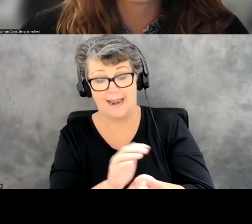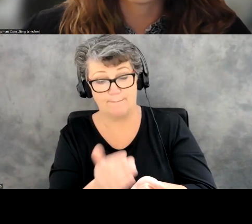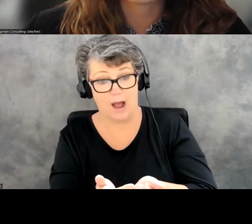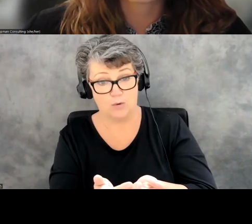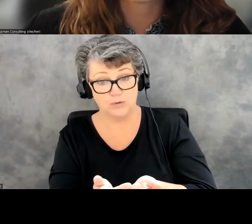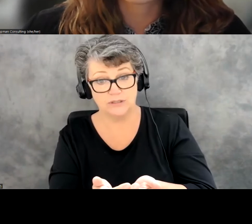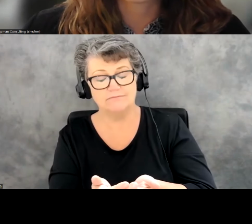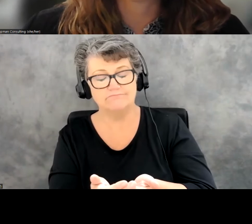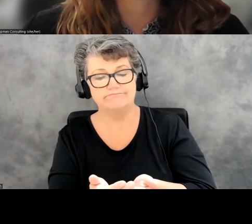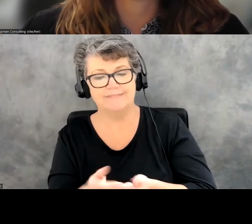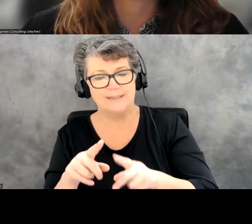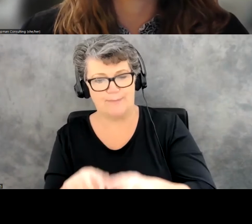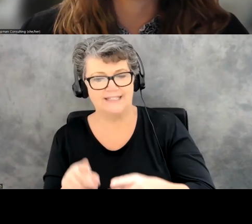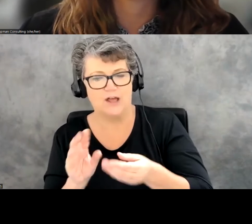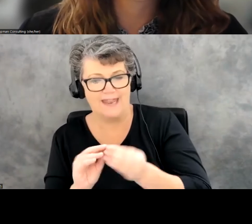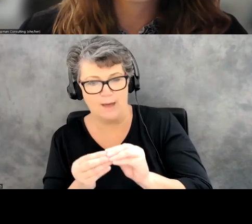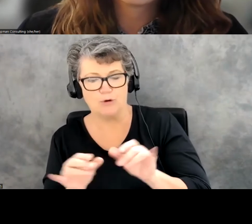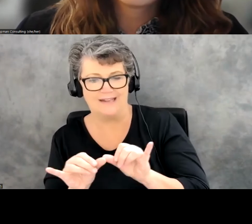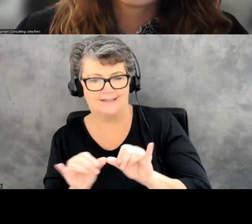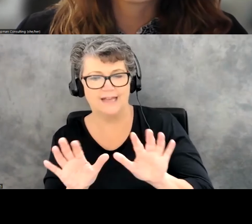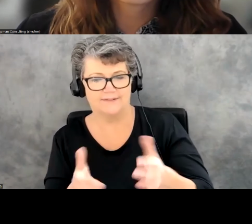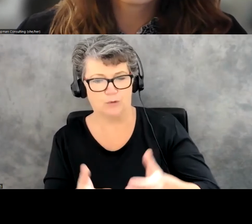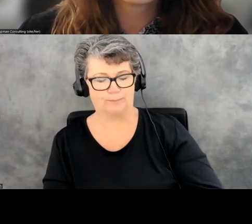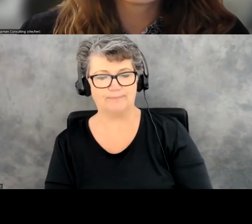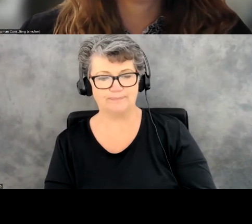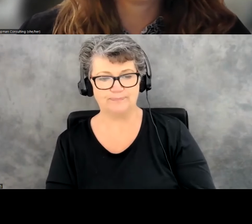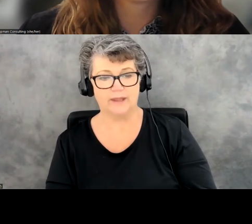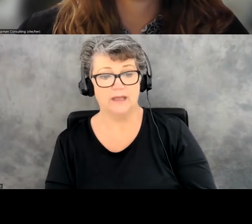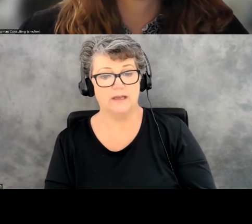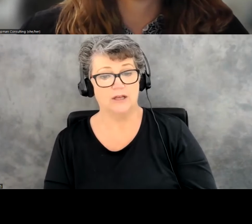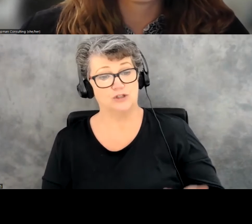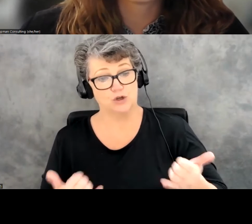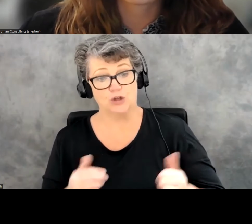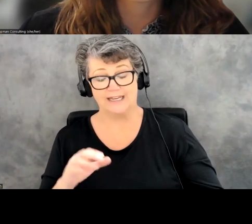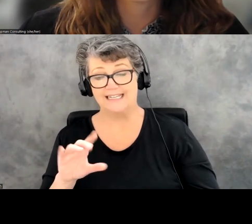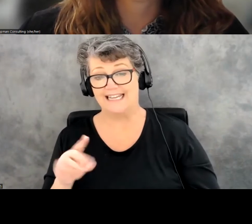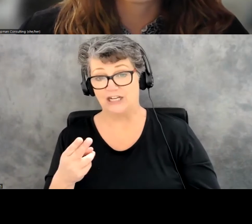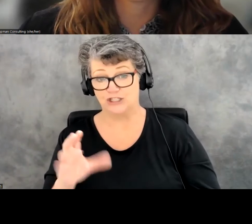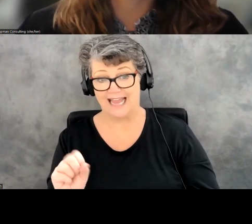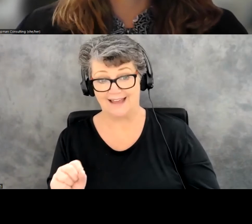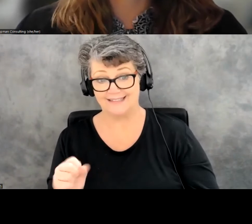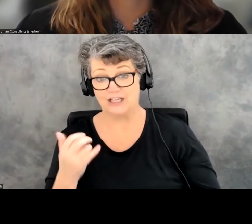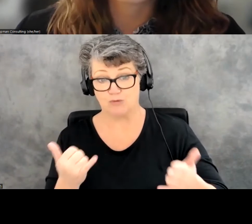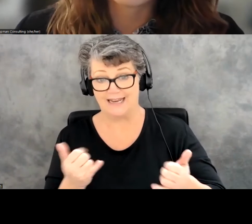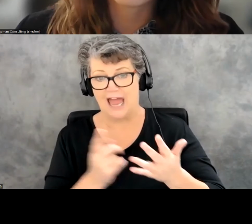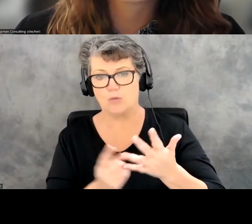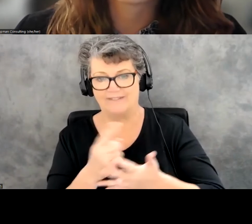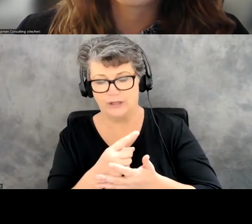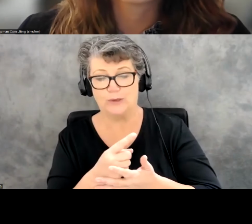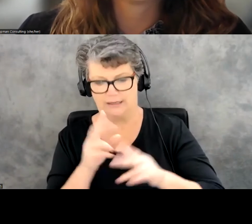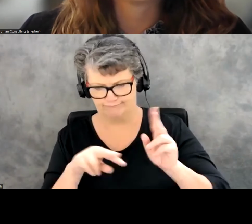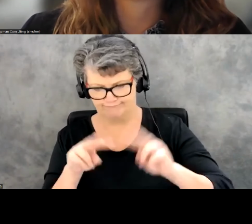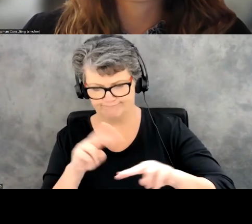will be determined by the number and size of those groups. And so currently DHCS is in the process of reviewing